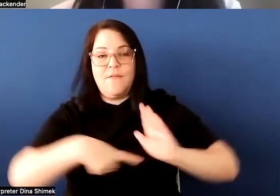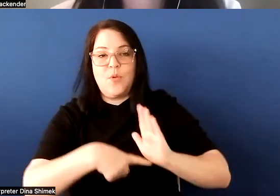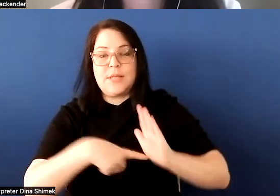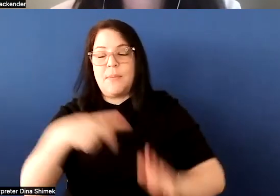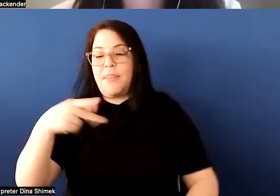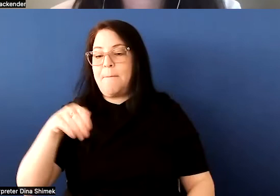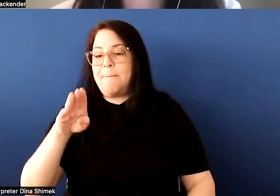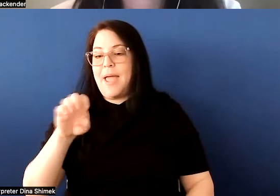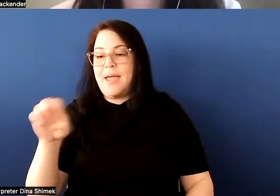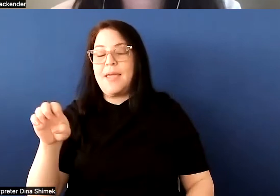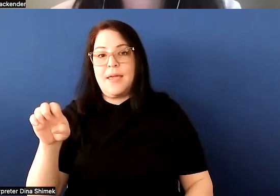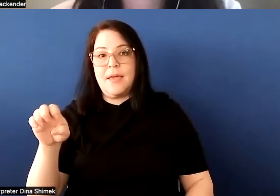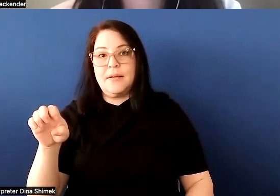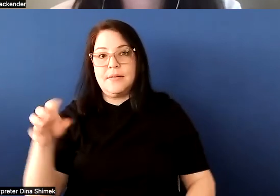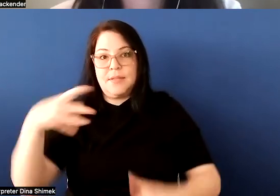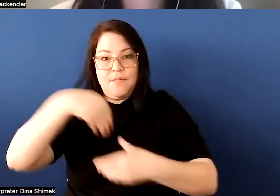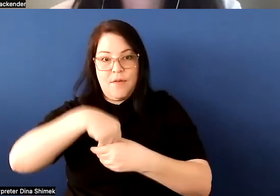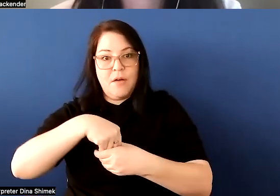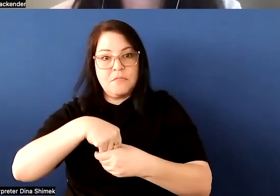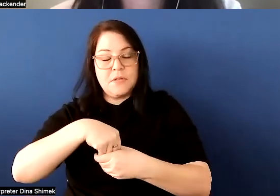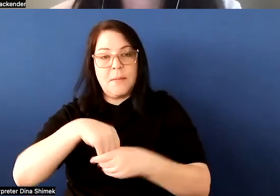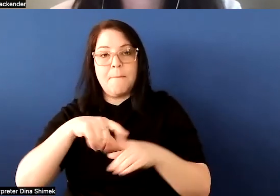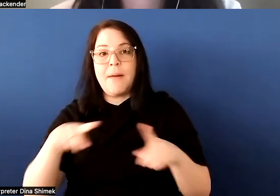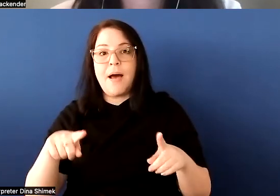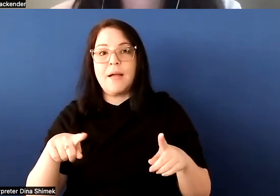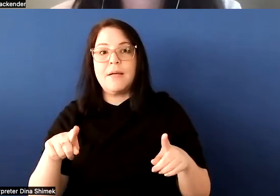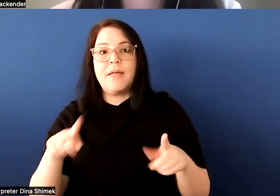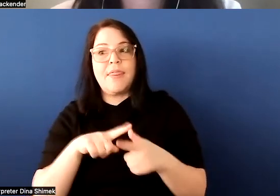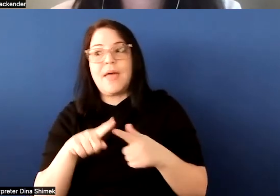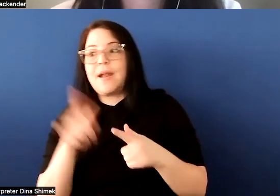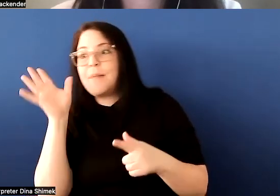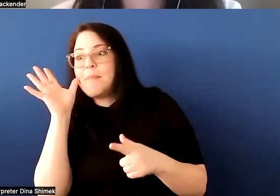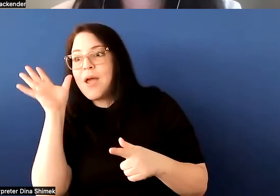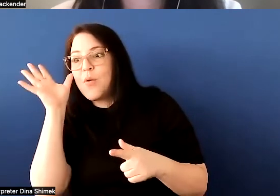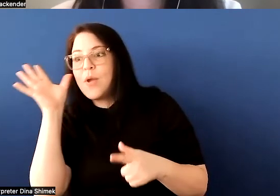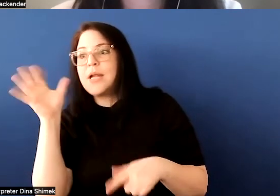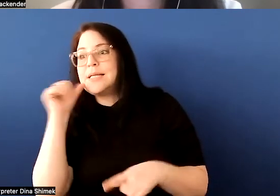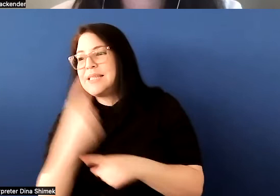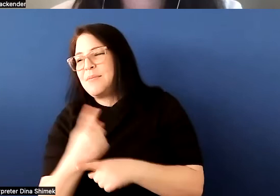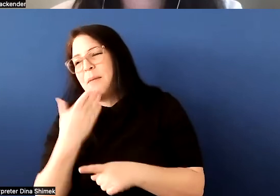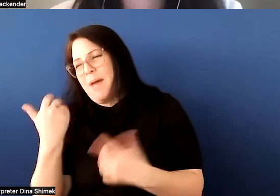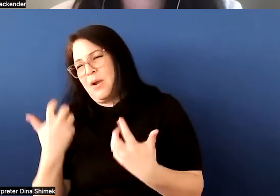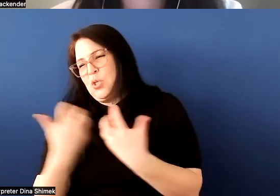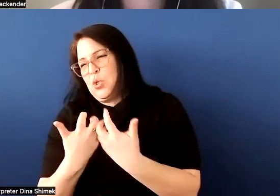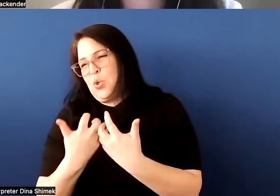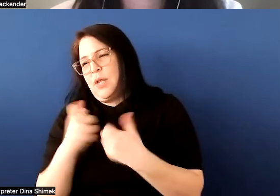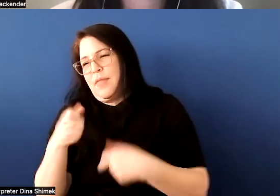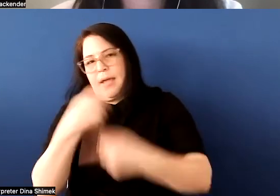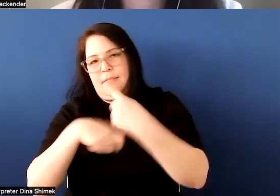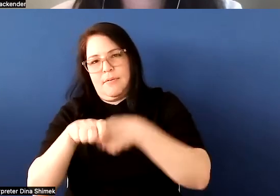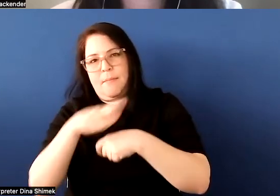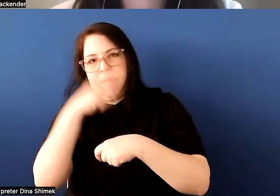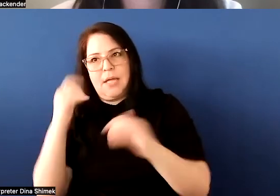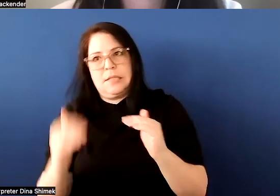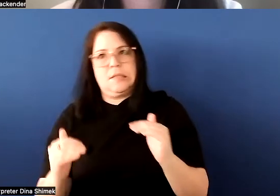was serving in that capacity, but then a parent or a sibling might be better suited, they could serve in that